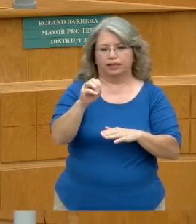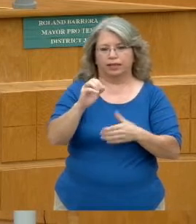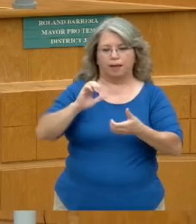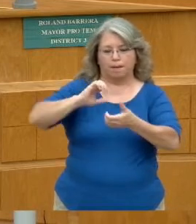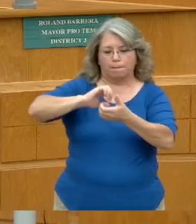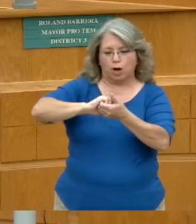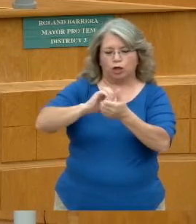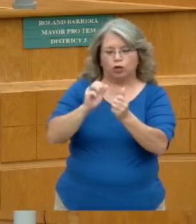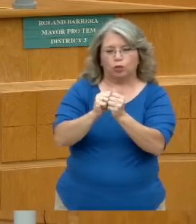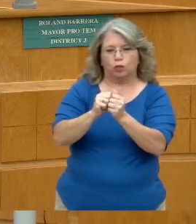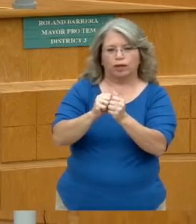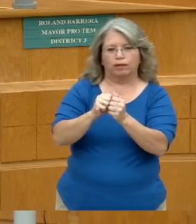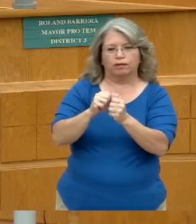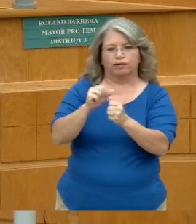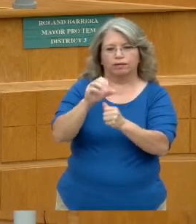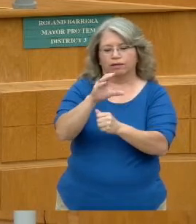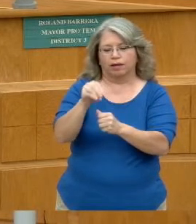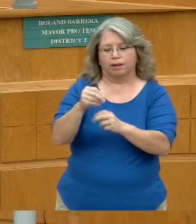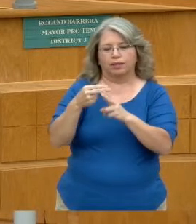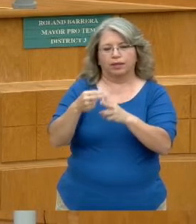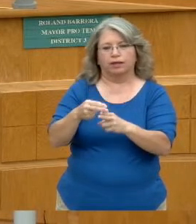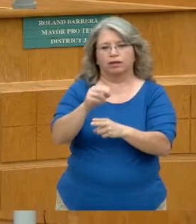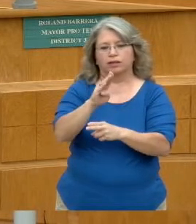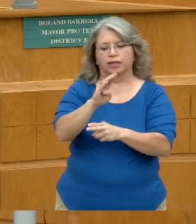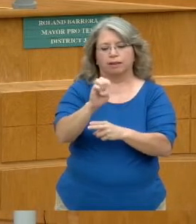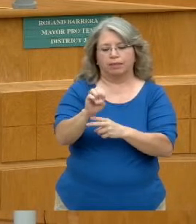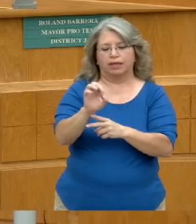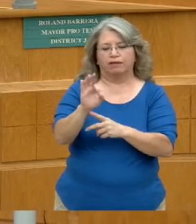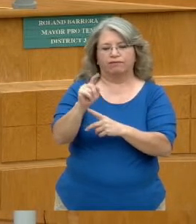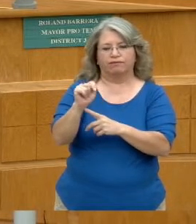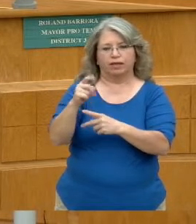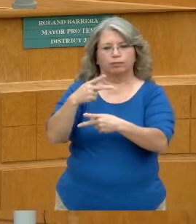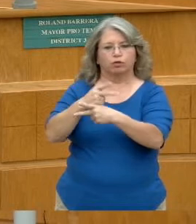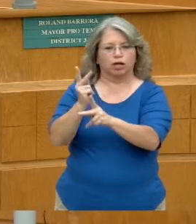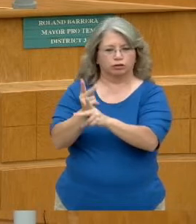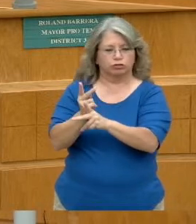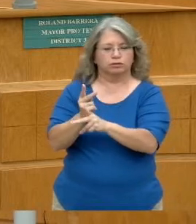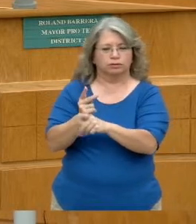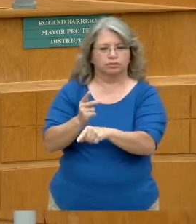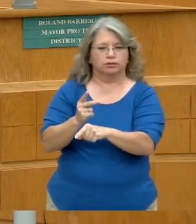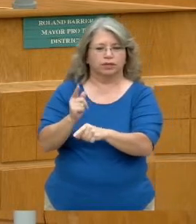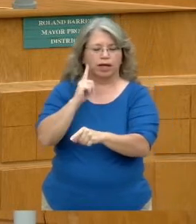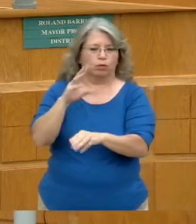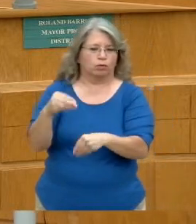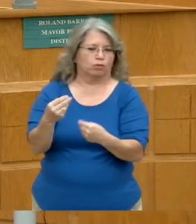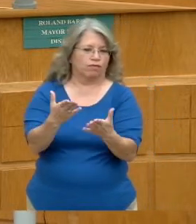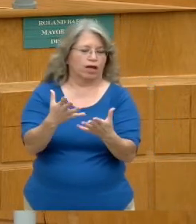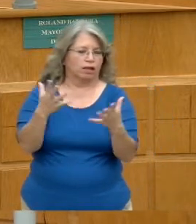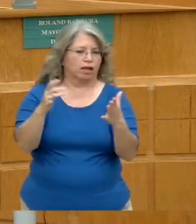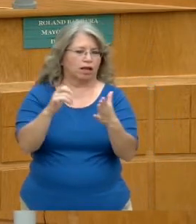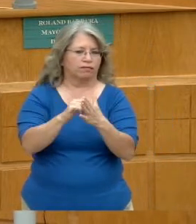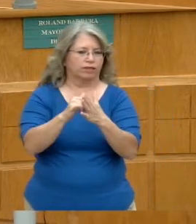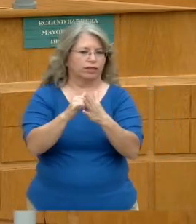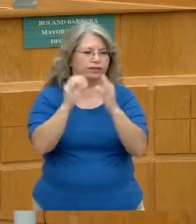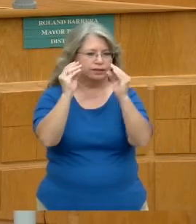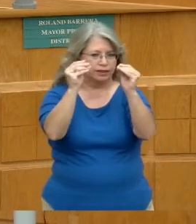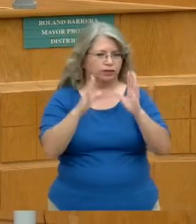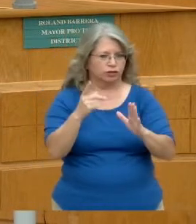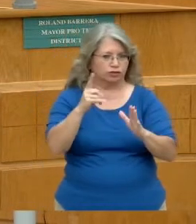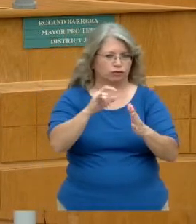Productions, with a health fitness group here in Corpus Christi. They'll be providing a lot of the instructors for the classes.